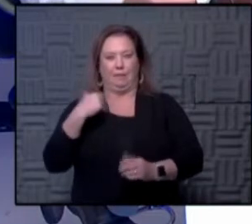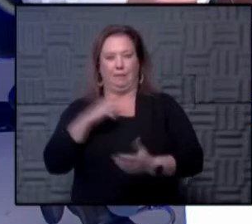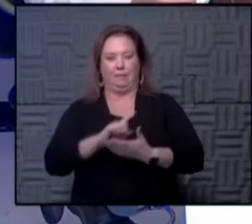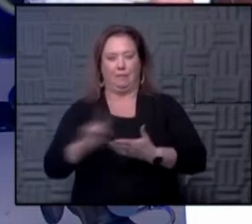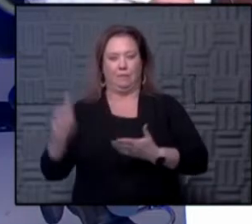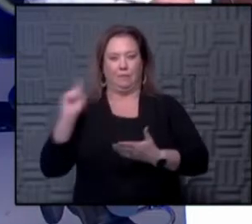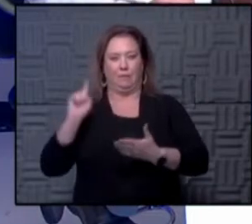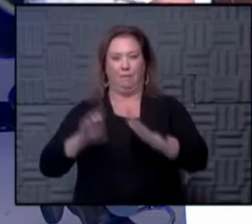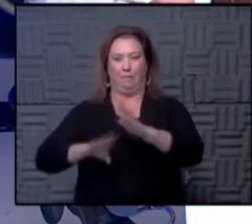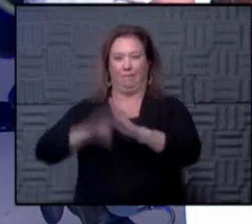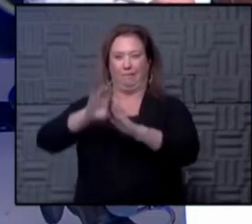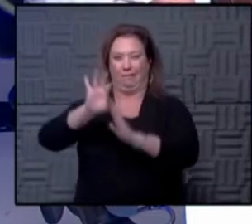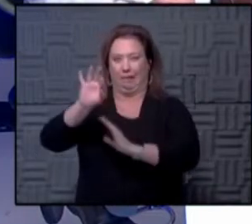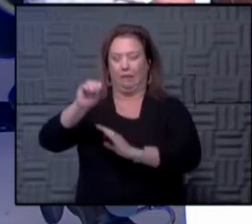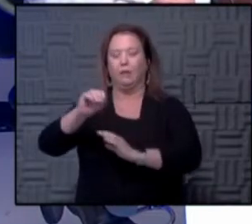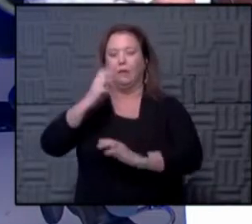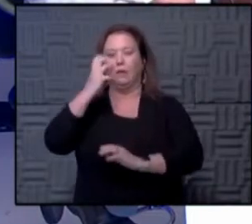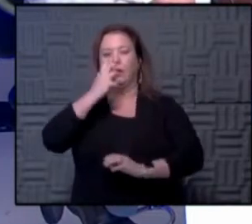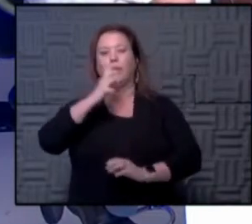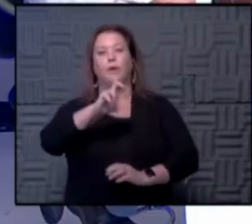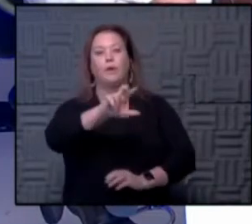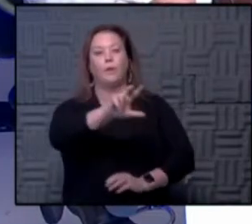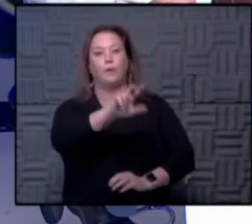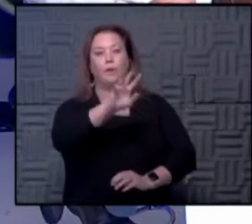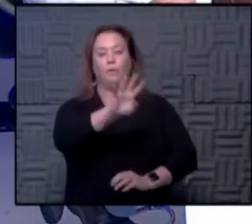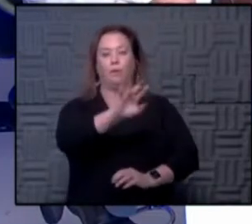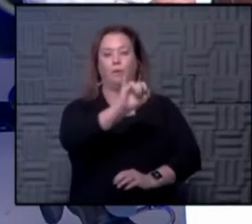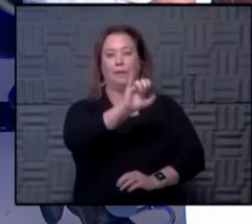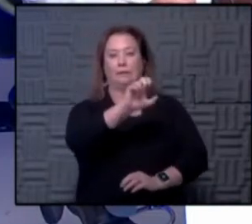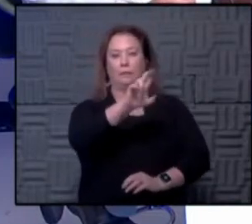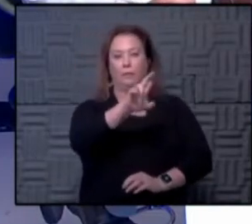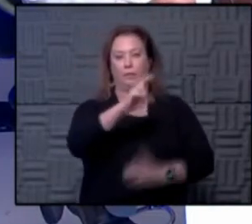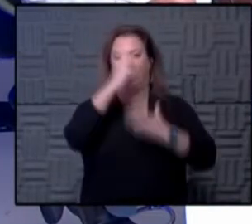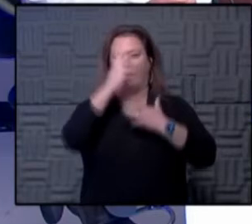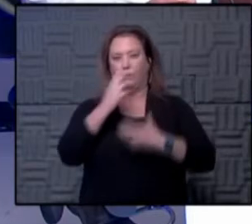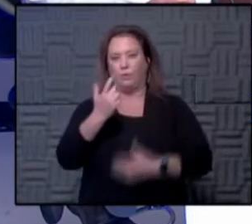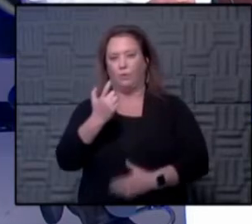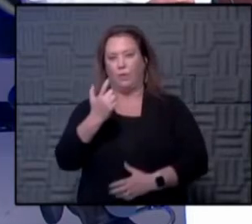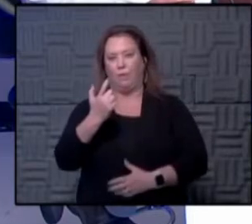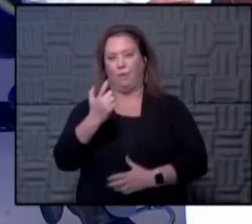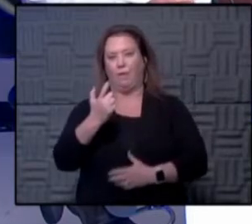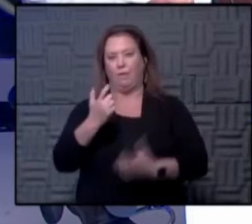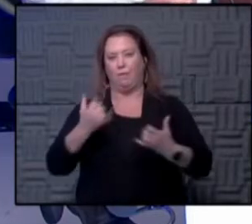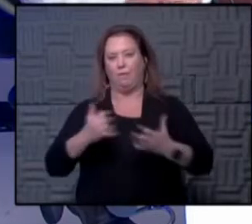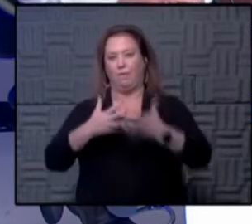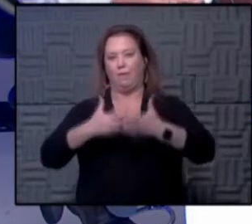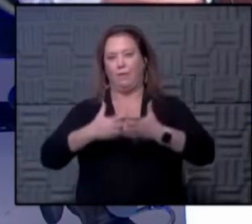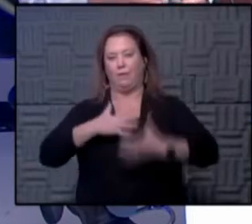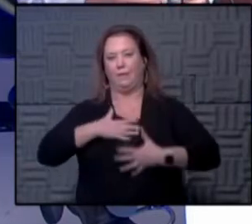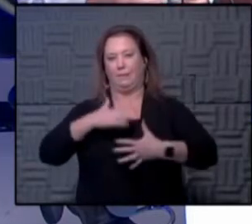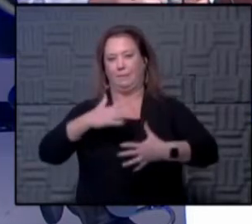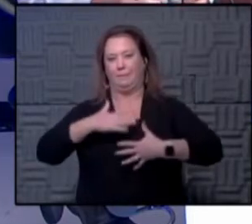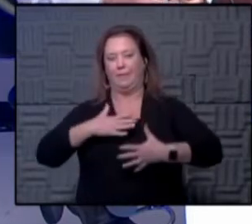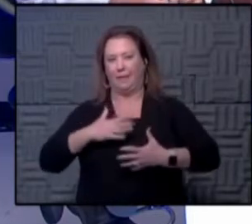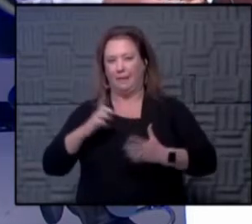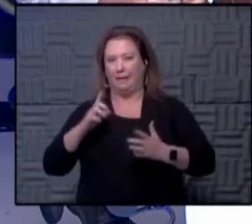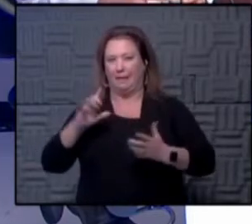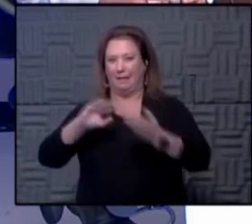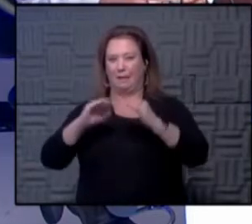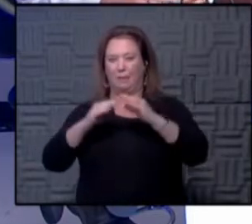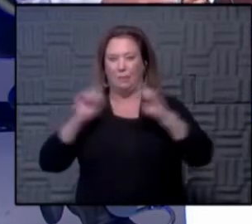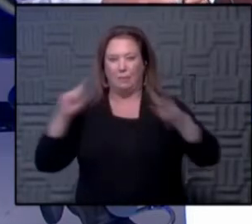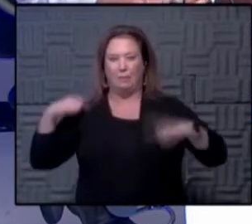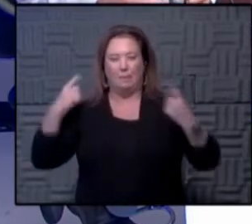almost pushing 90. 34 of those in the ICU, but unfortunately 21 are on the ventilator, which is a higher proportion than we've had really